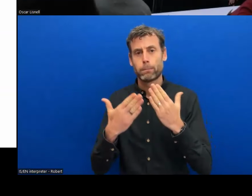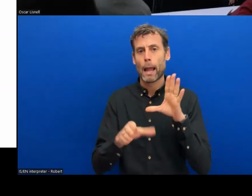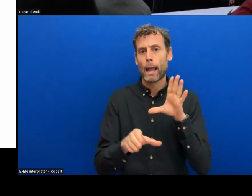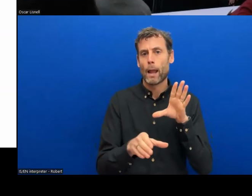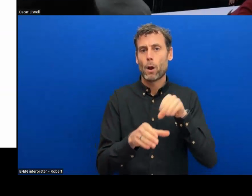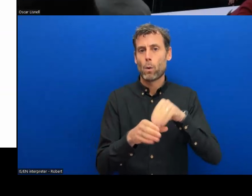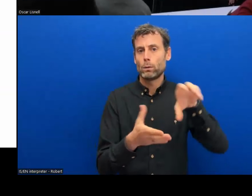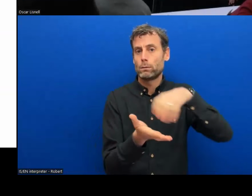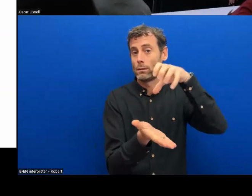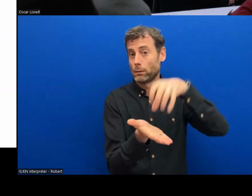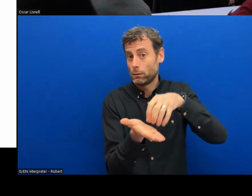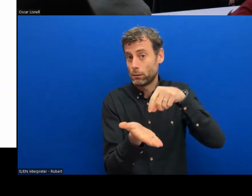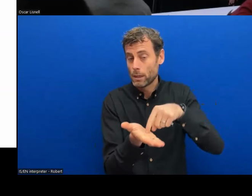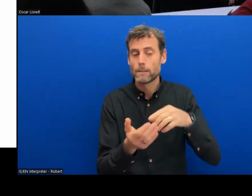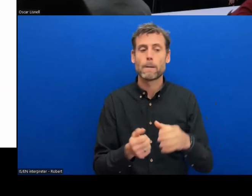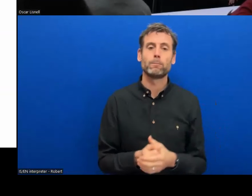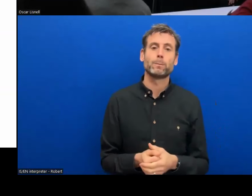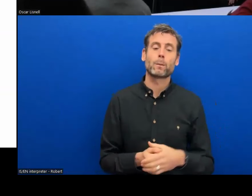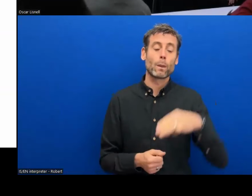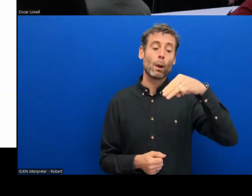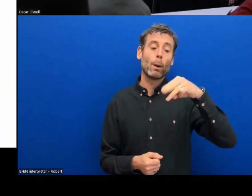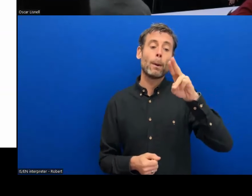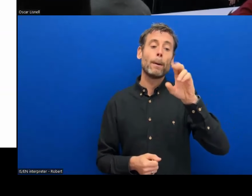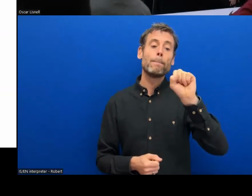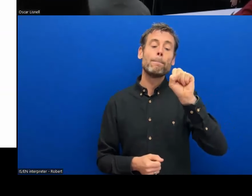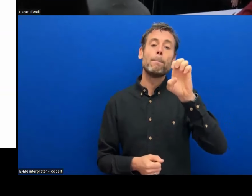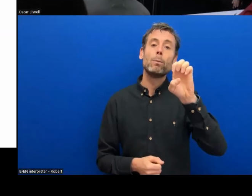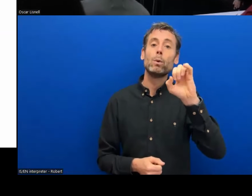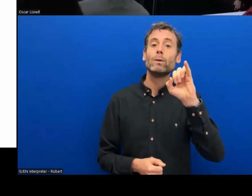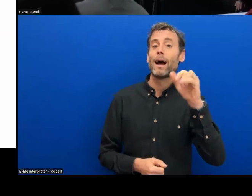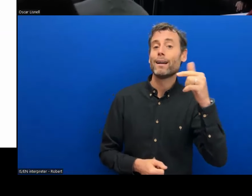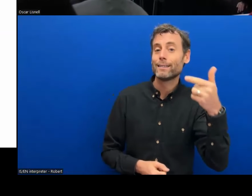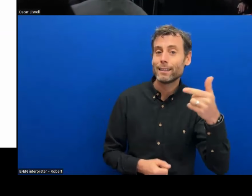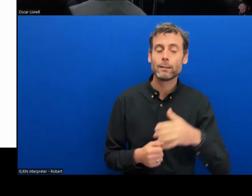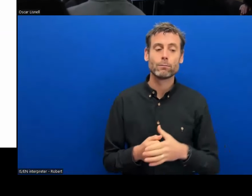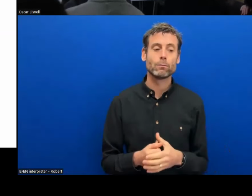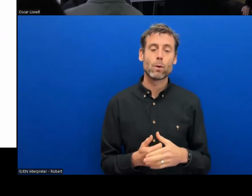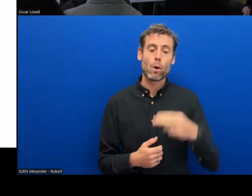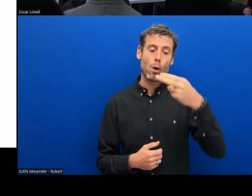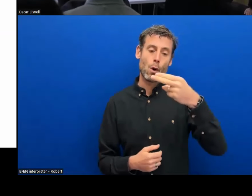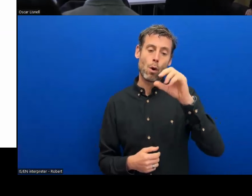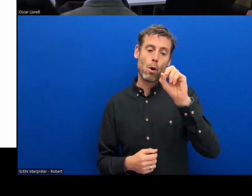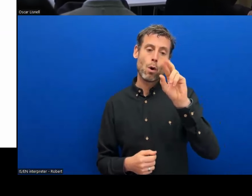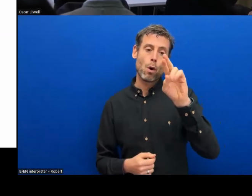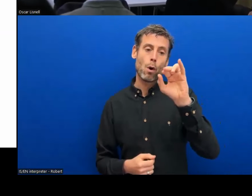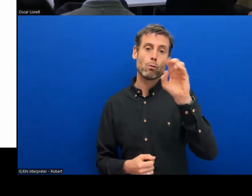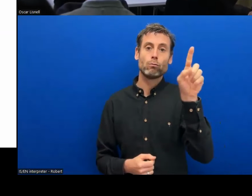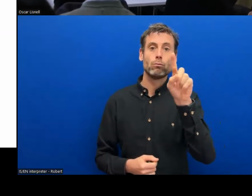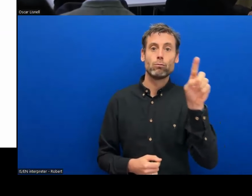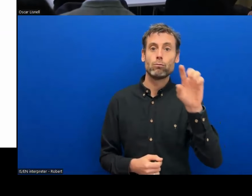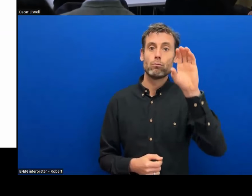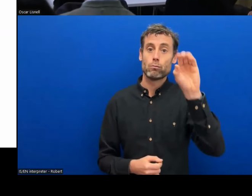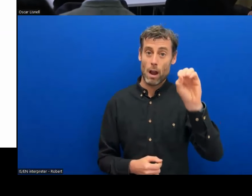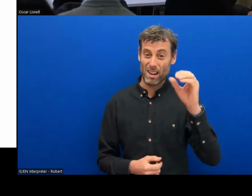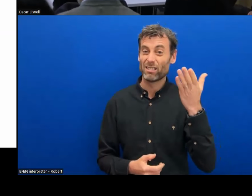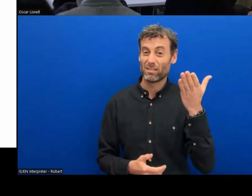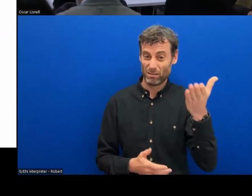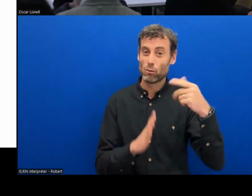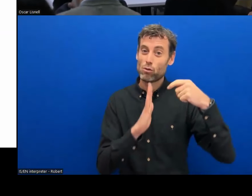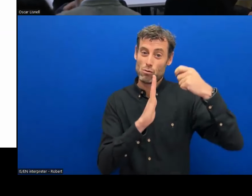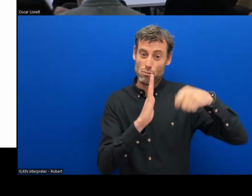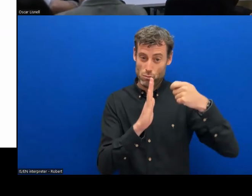IT is a Horizon Europe project and has been co-funded by European Commission. And then this symposium